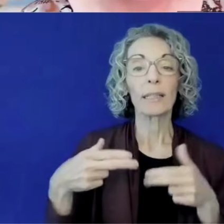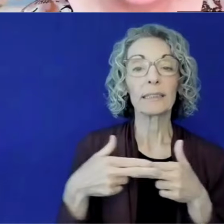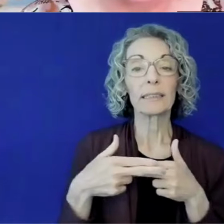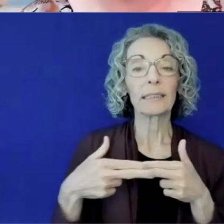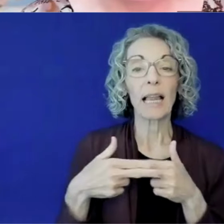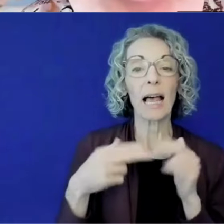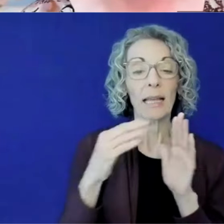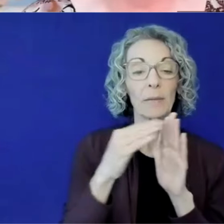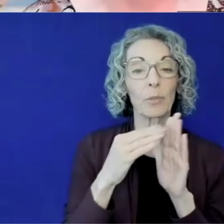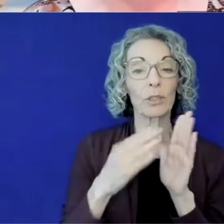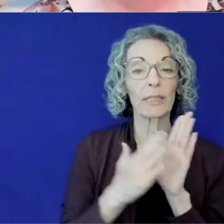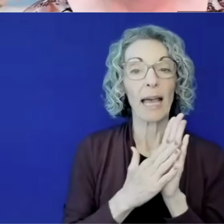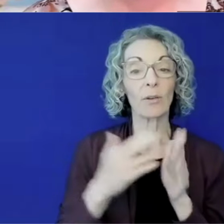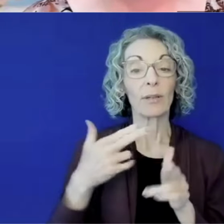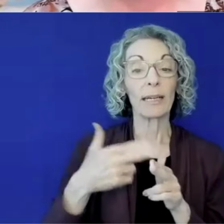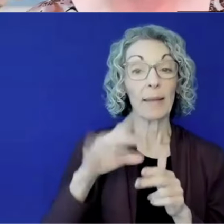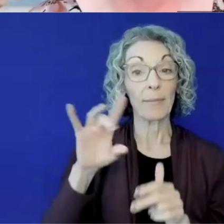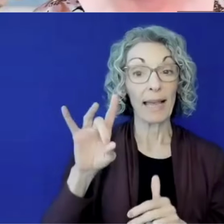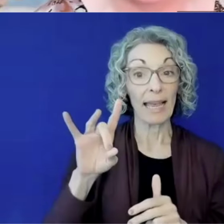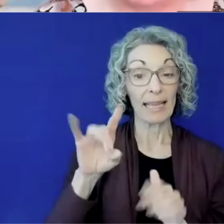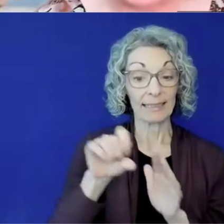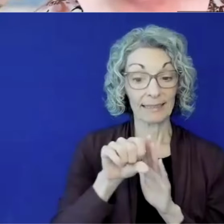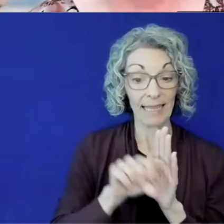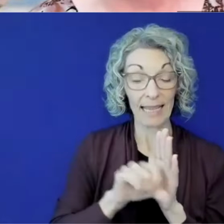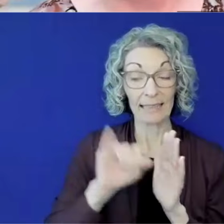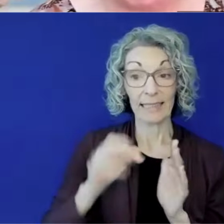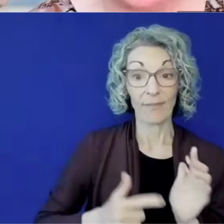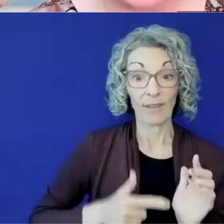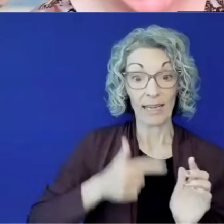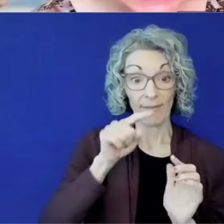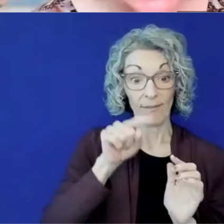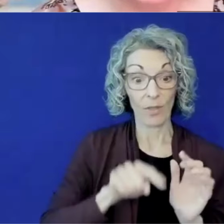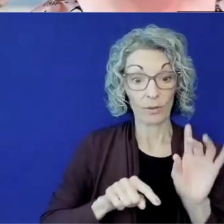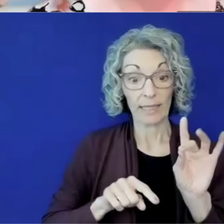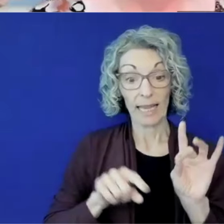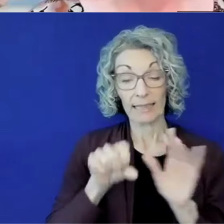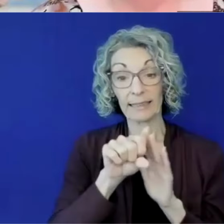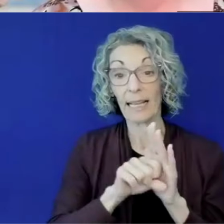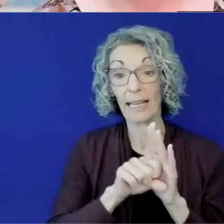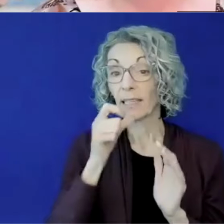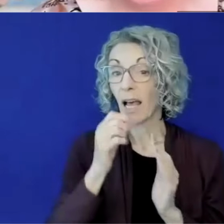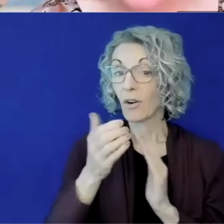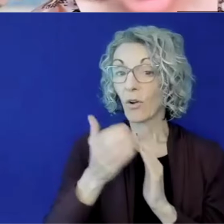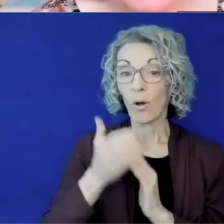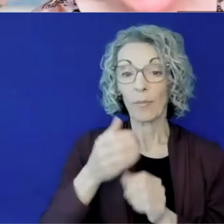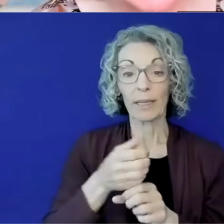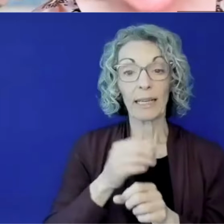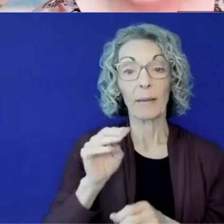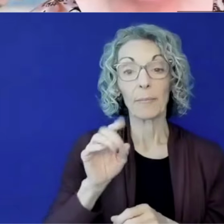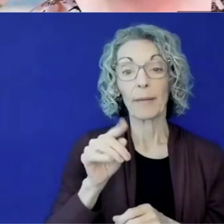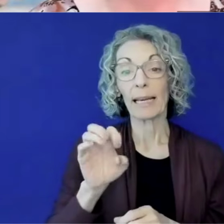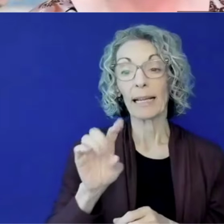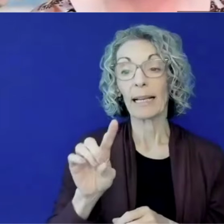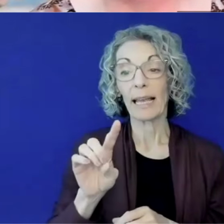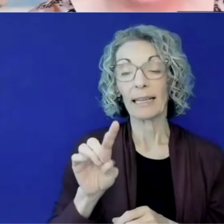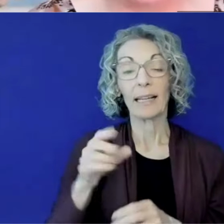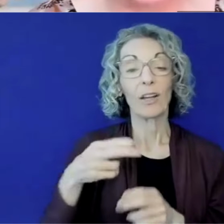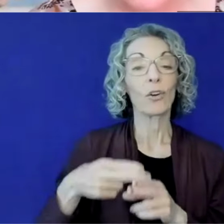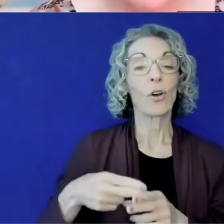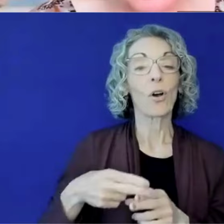8 states where if you live in those states, you don't automatically get Medicaid. Those are called 209B states because